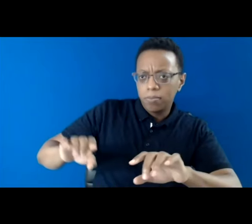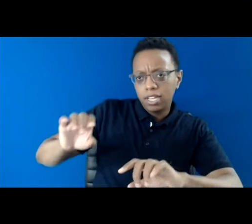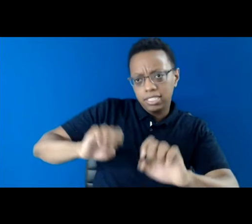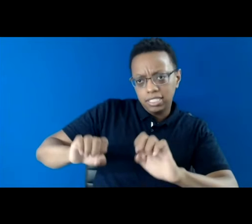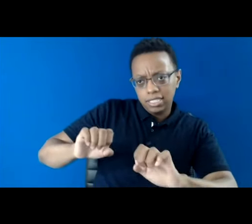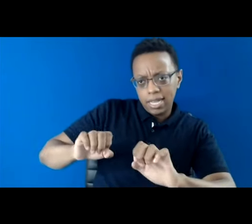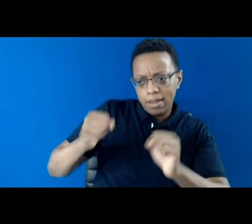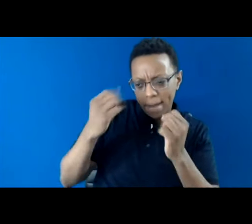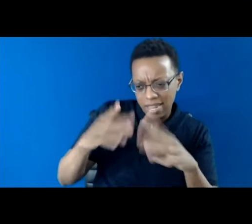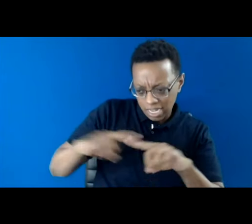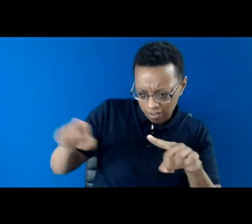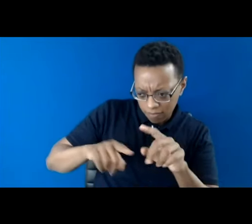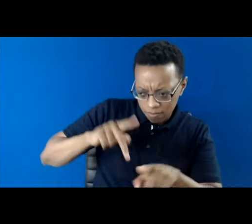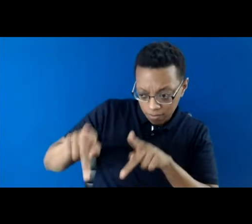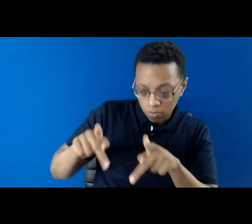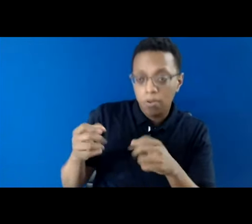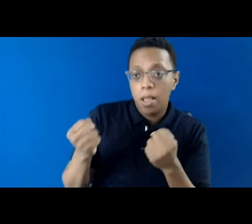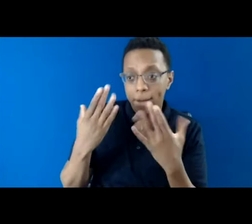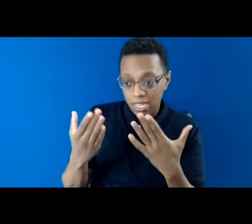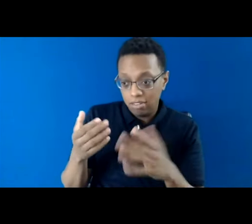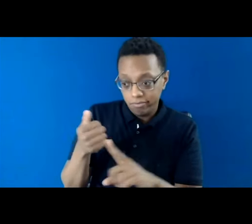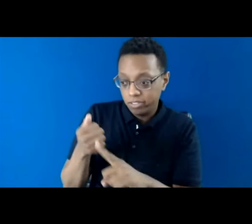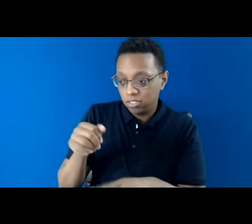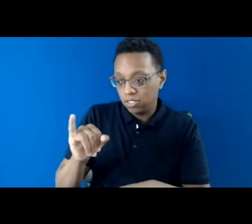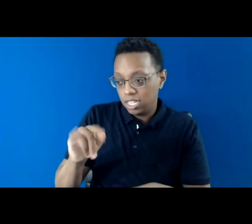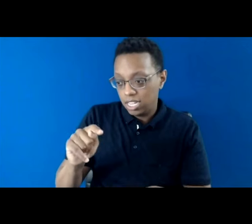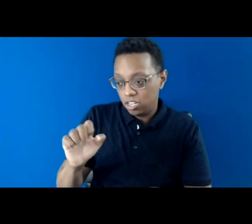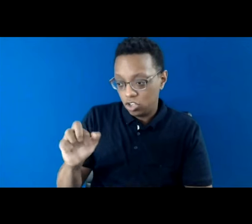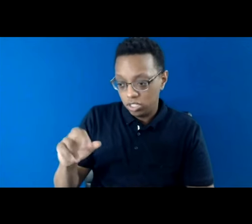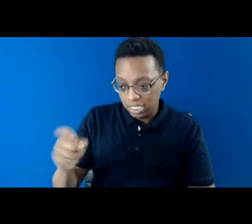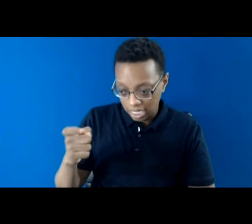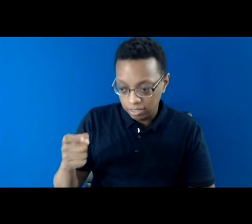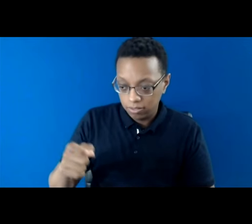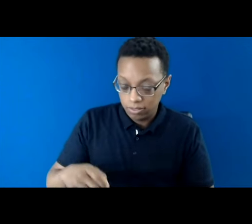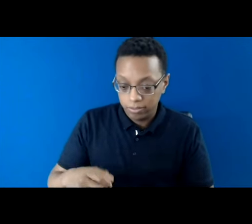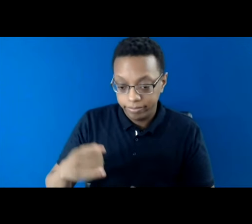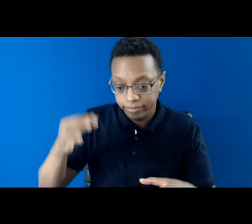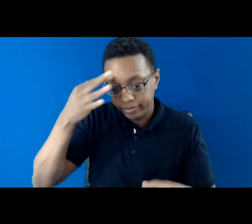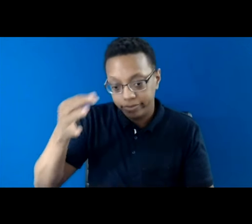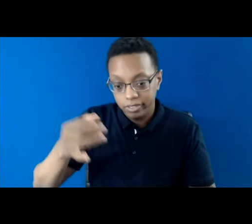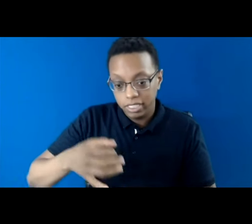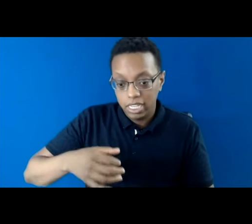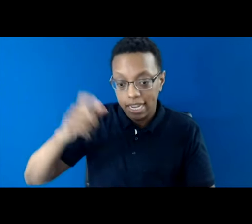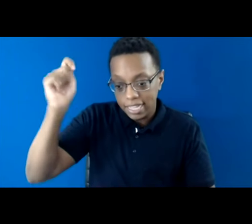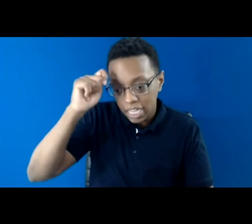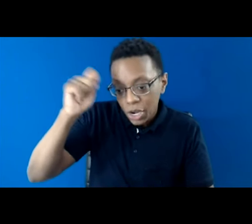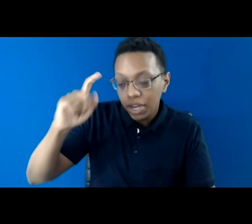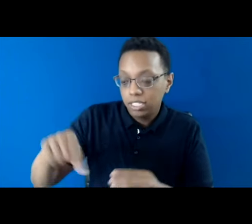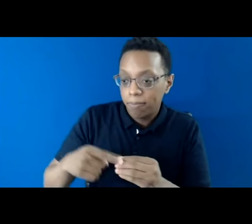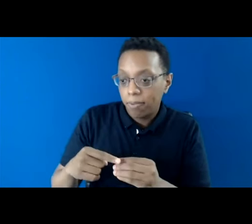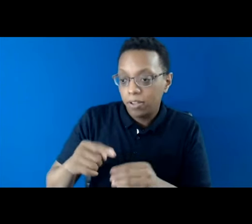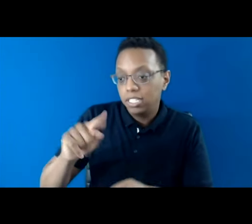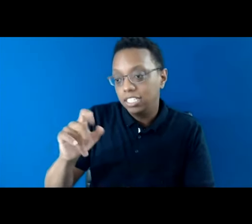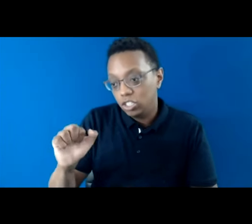people, many of whom were intersex. And so they came up with theories about intersex people and how they were